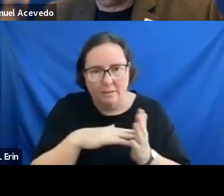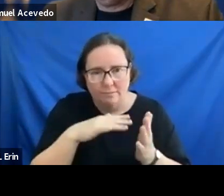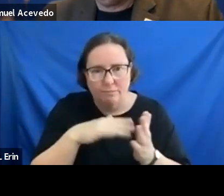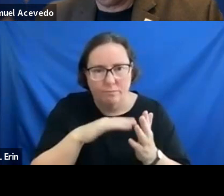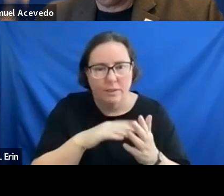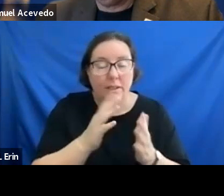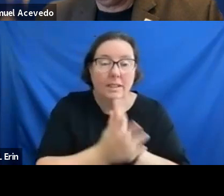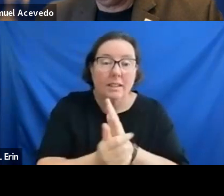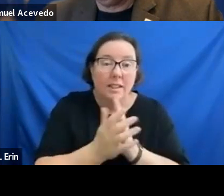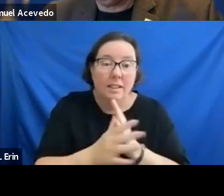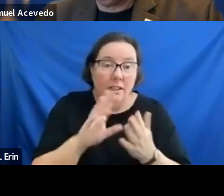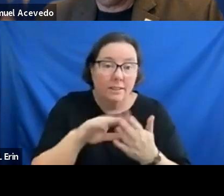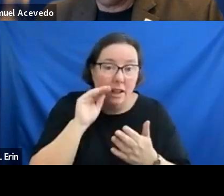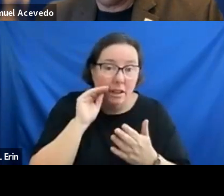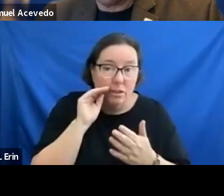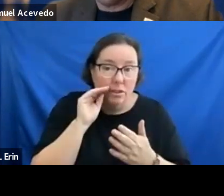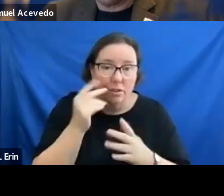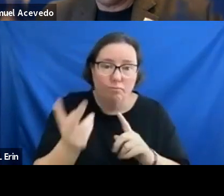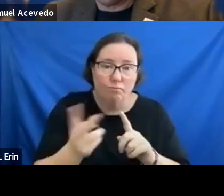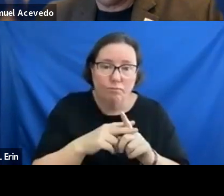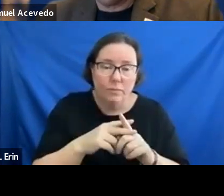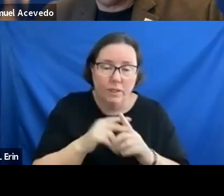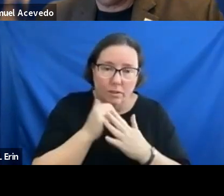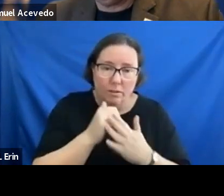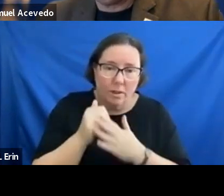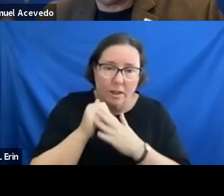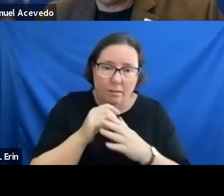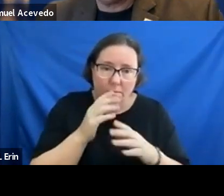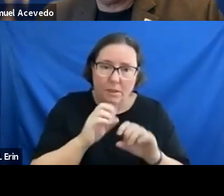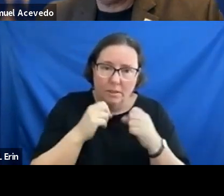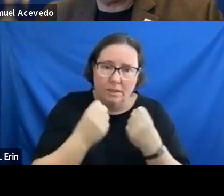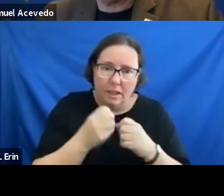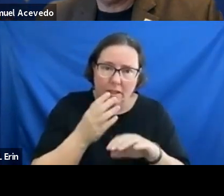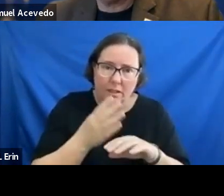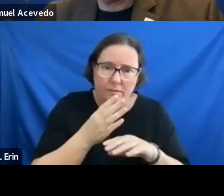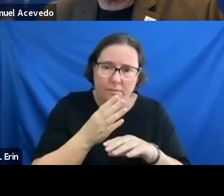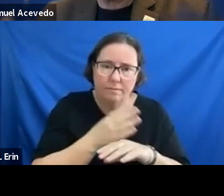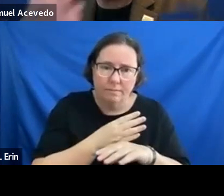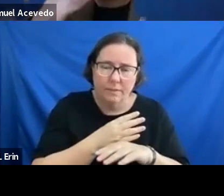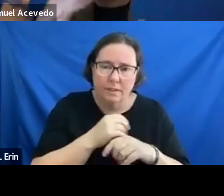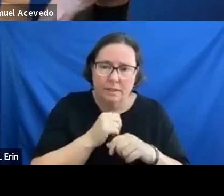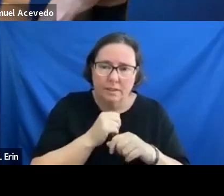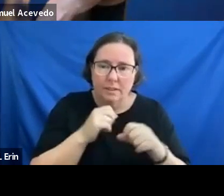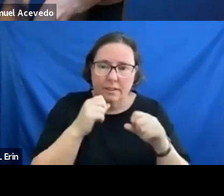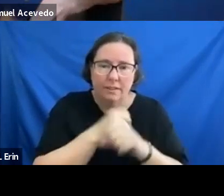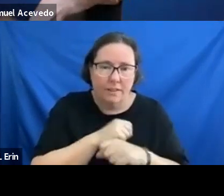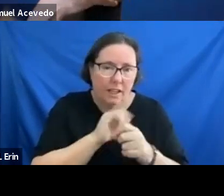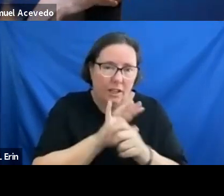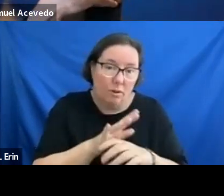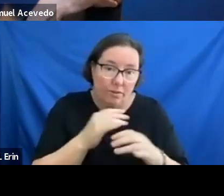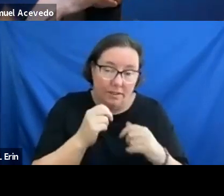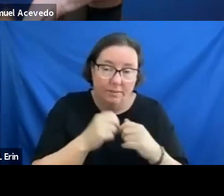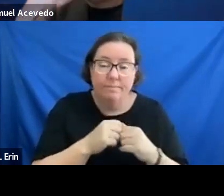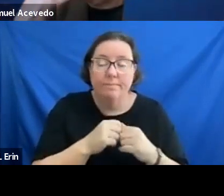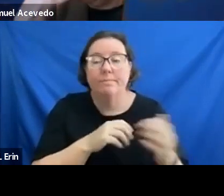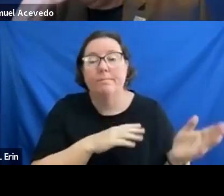skills I learned has been used to help our society to fight the COVID disease now. I